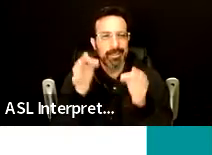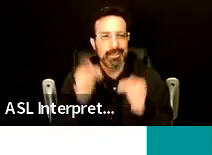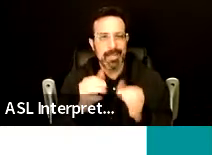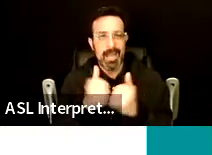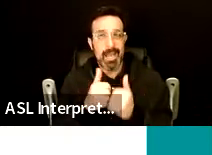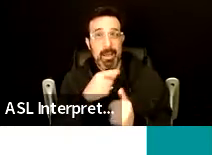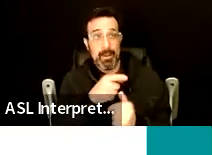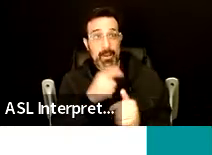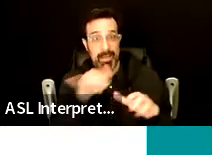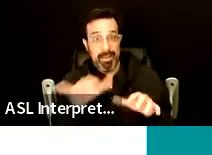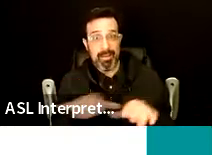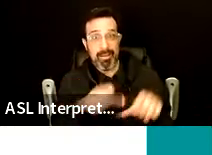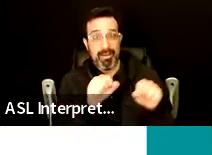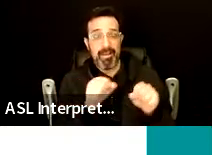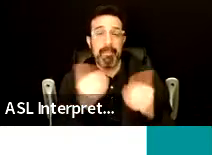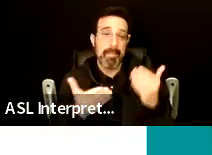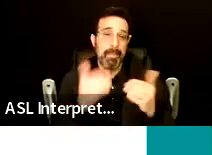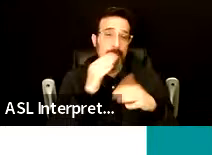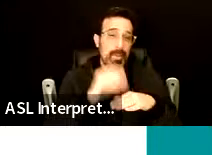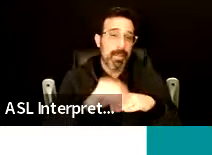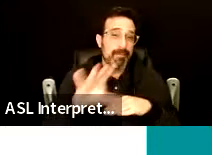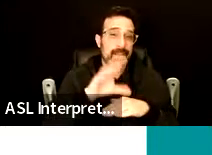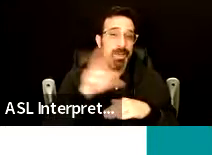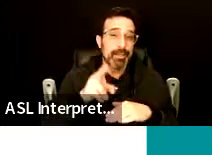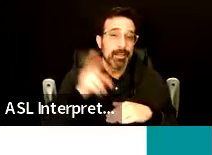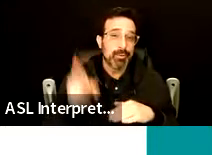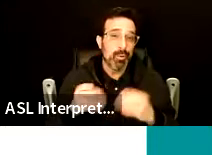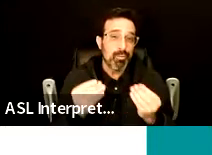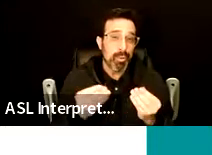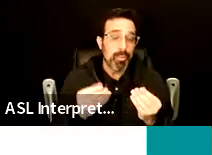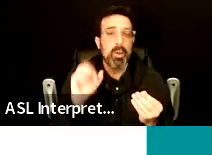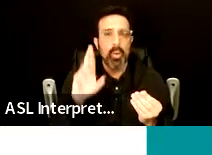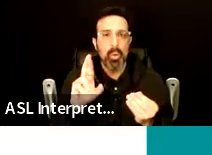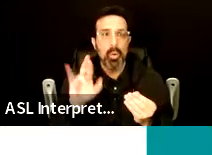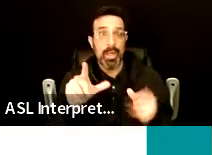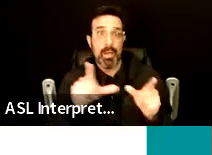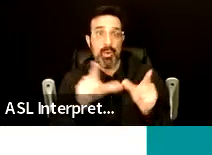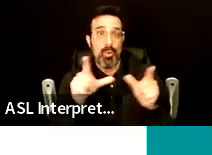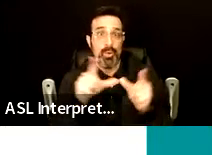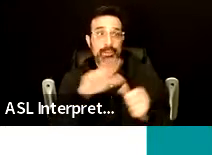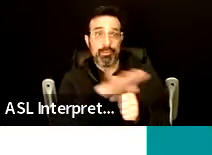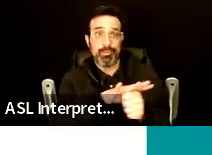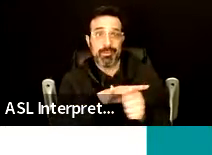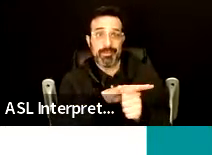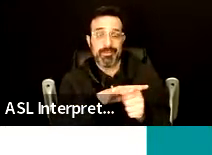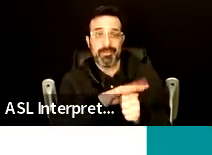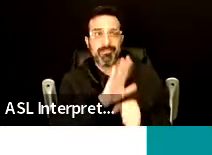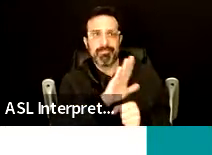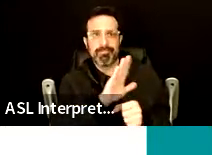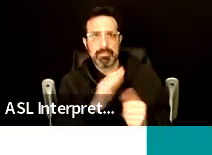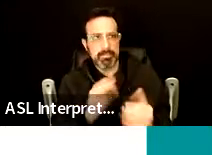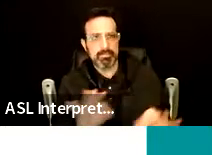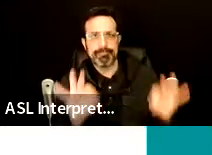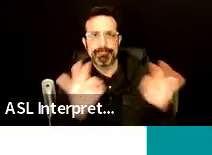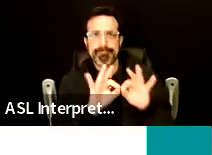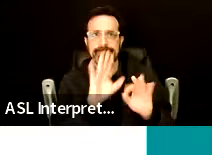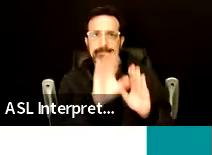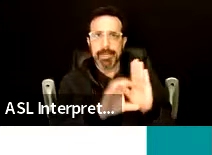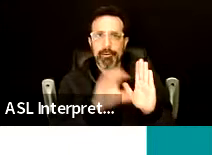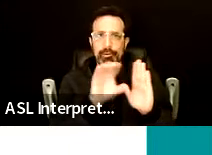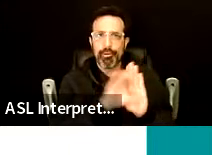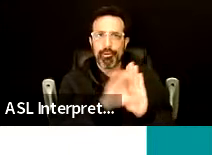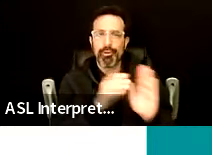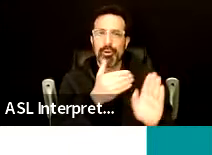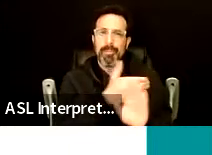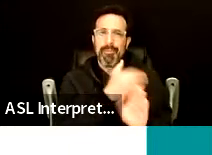particular undertaking may affect historic properties or the location of historic properties and their significance and character prior